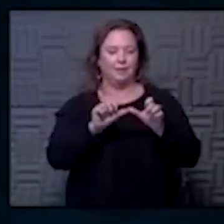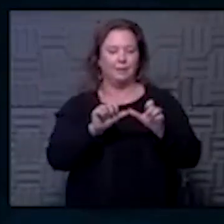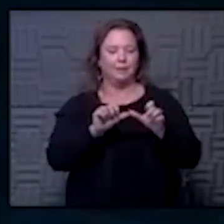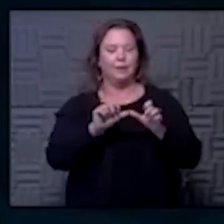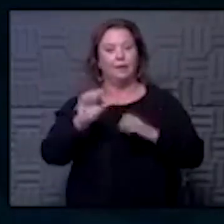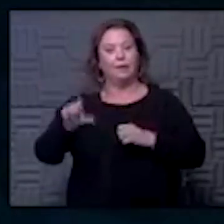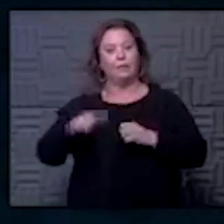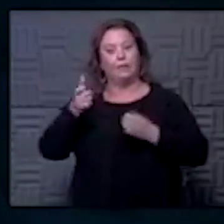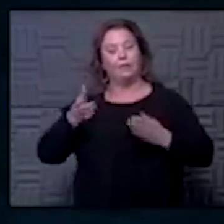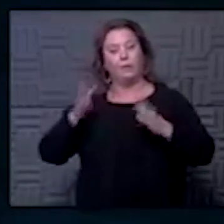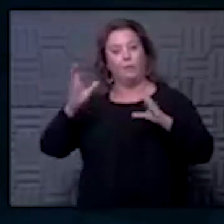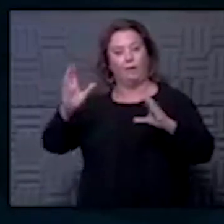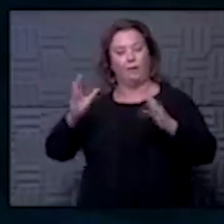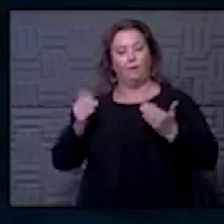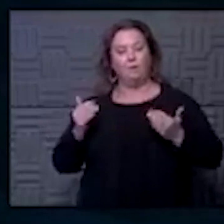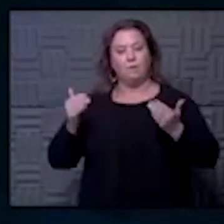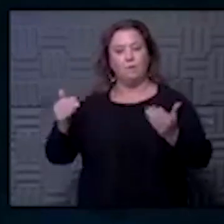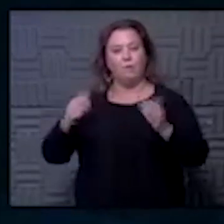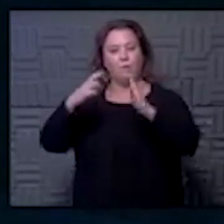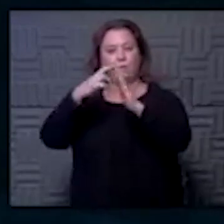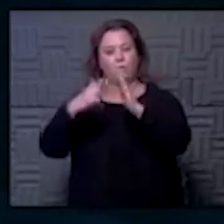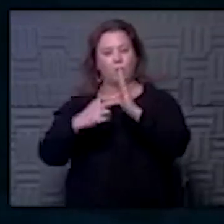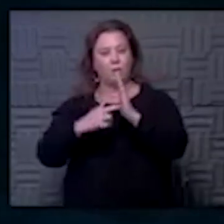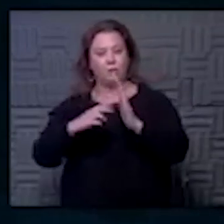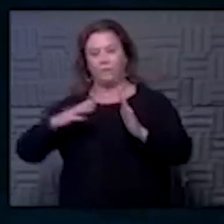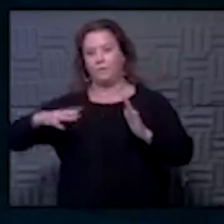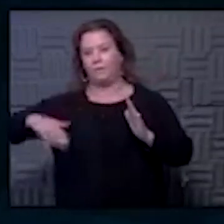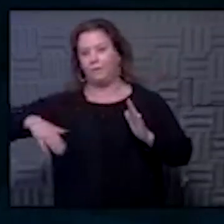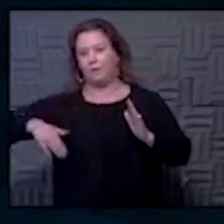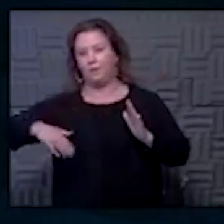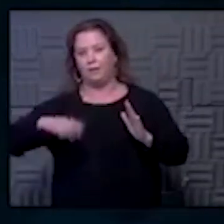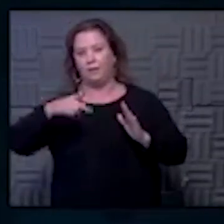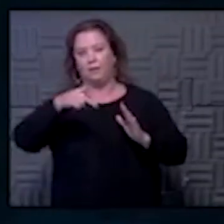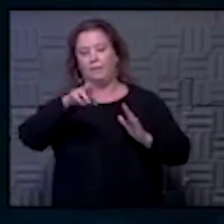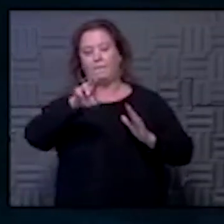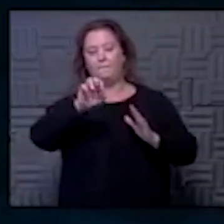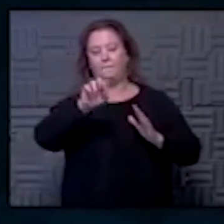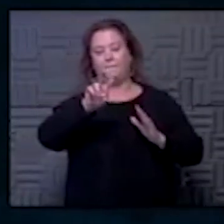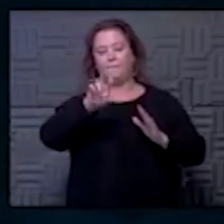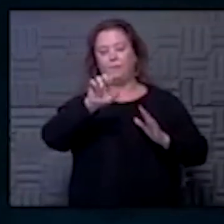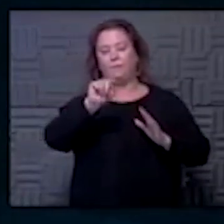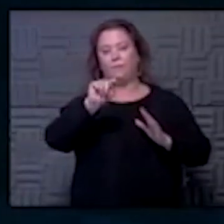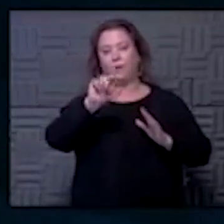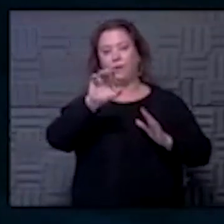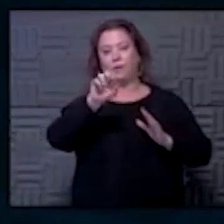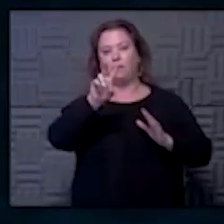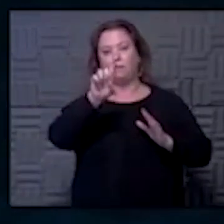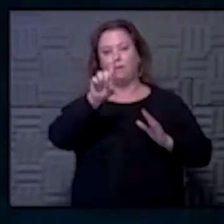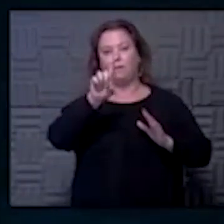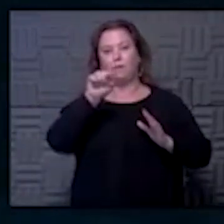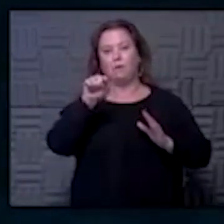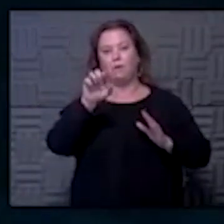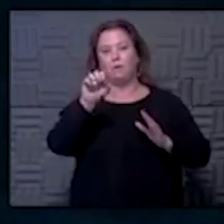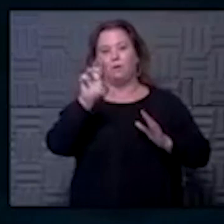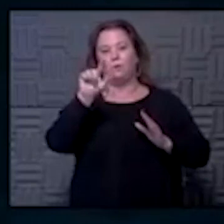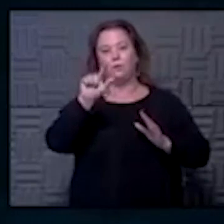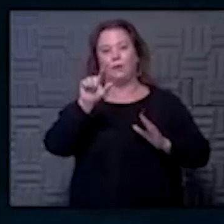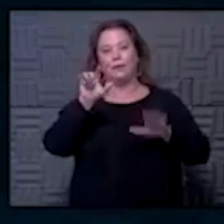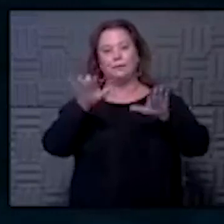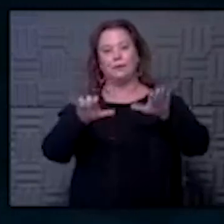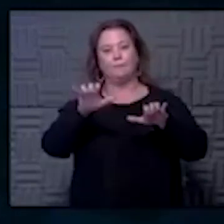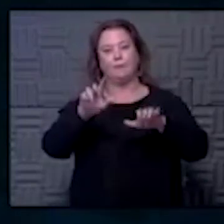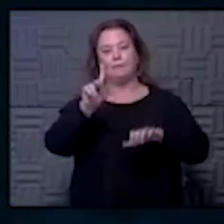other way to enter is go ahead and register if you haven't done that already at preventcovid.org and put in KUMC there.